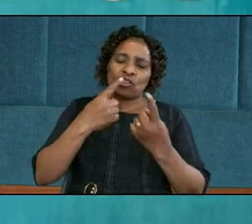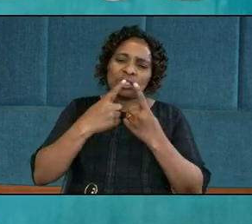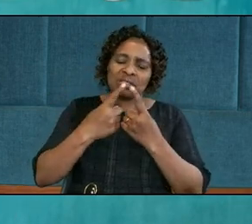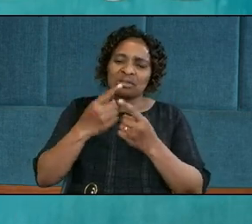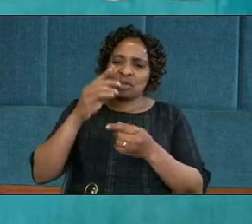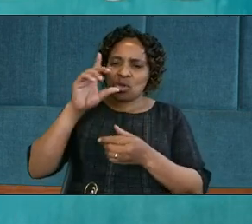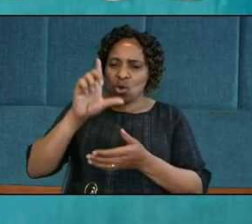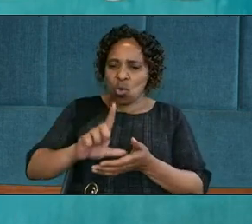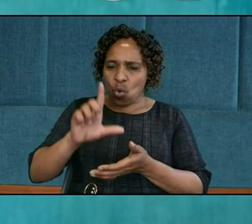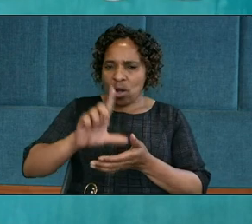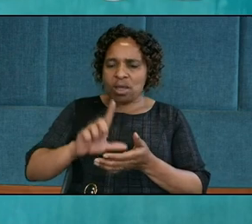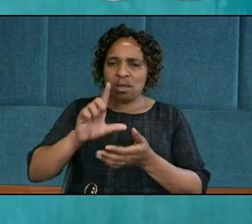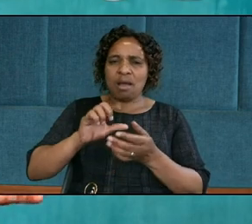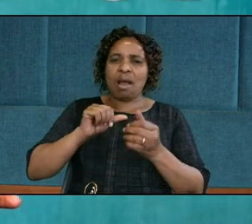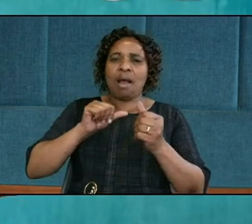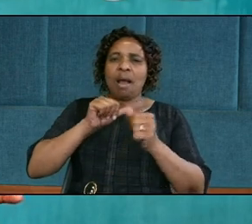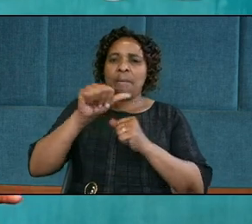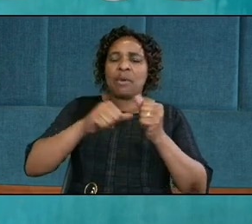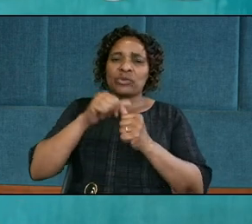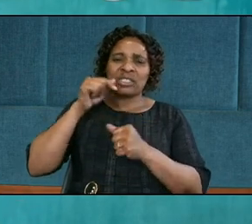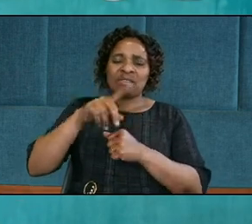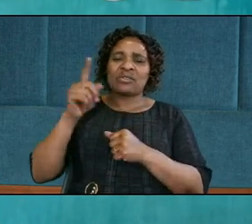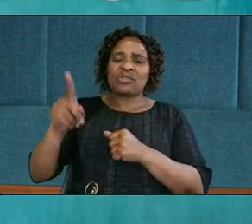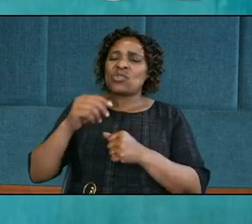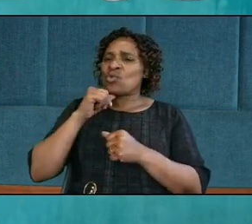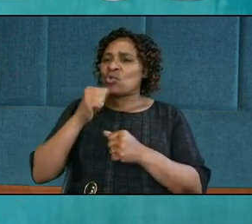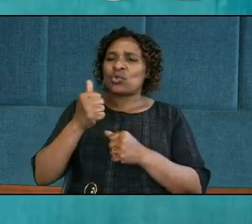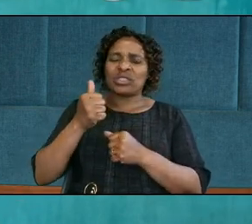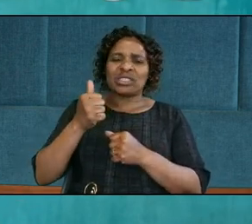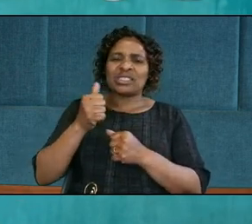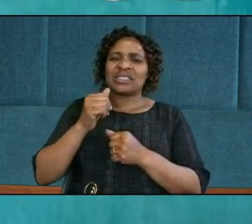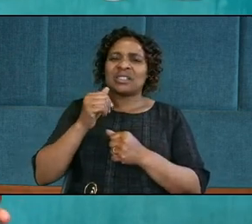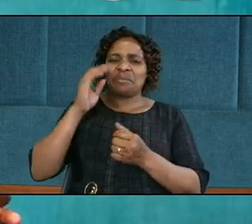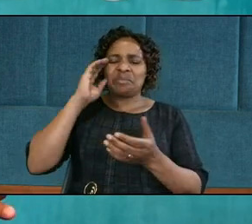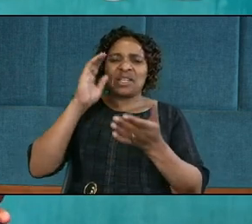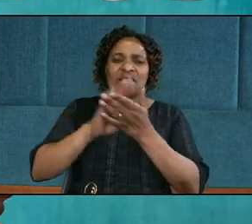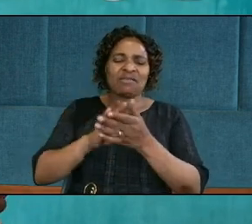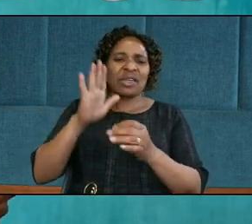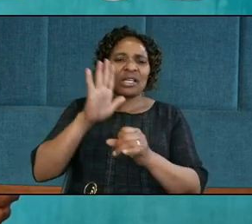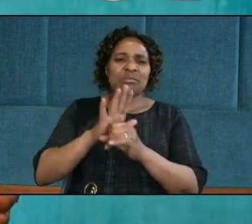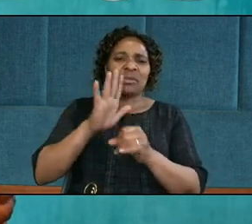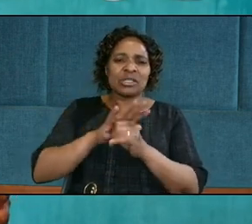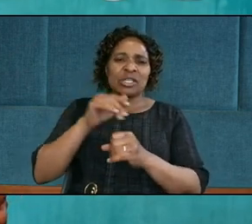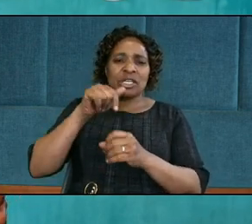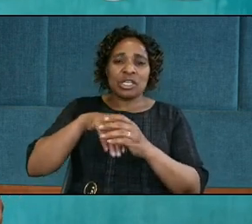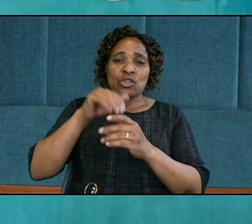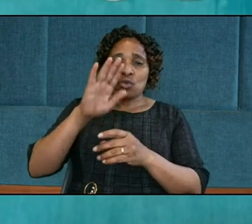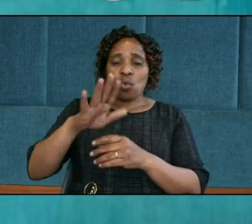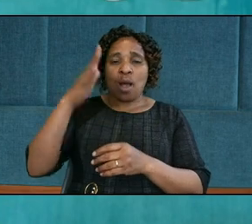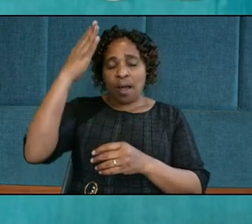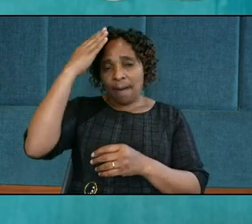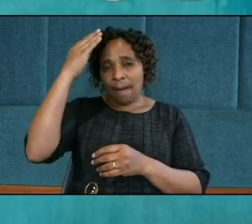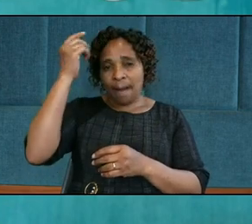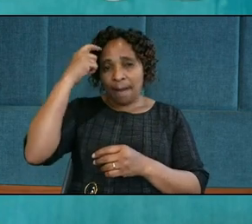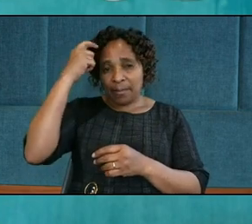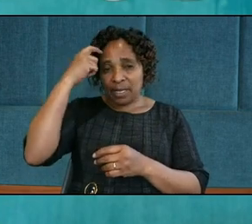themselves, undermining yourself, not believing as much in your abilities.